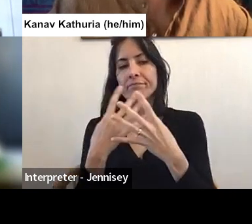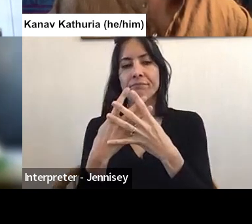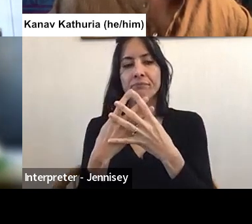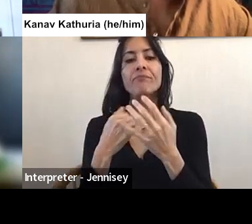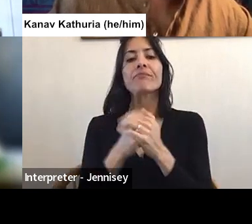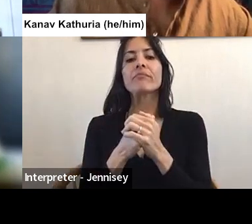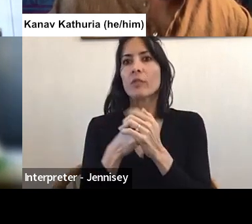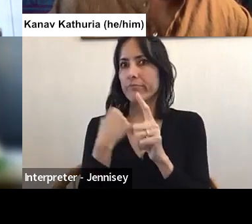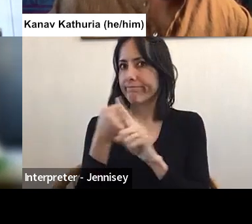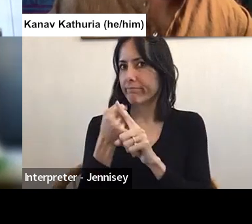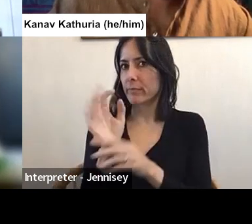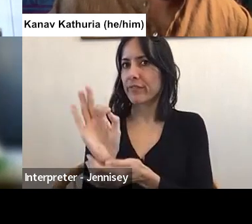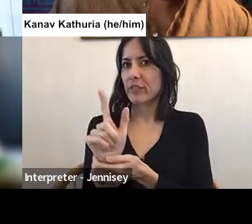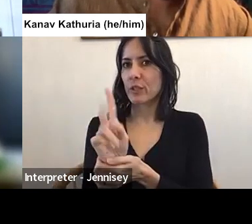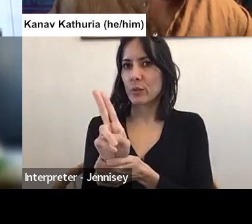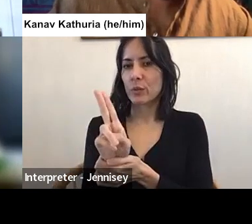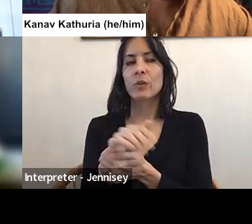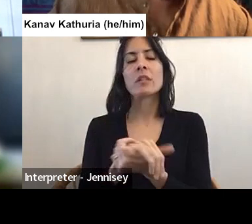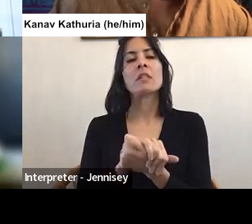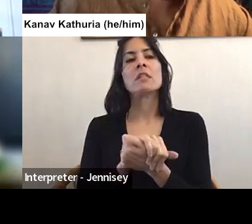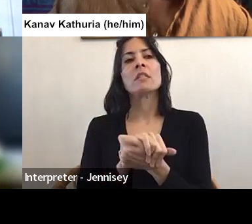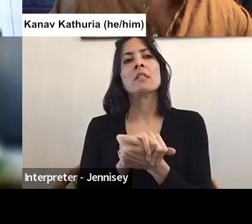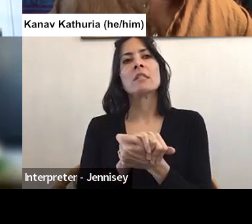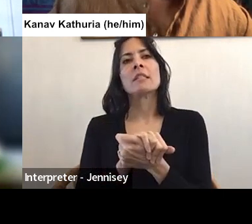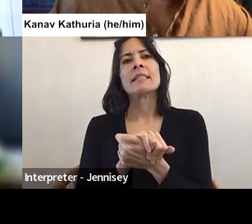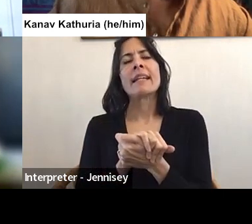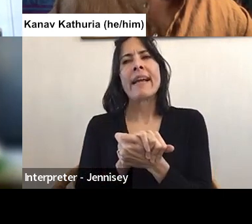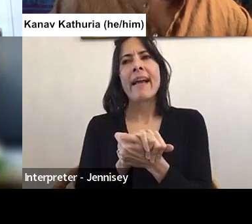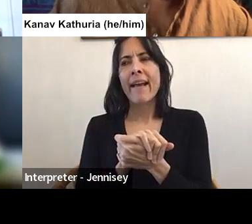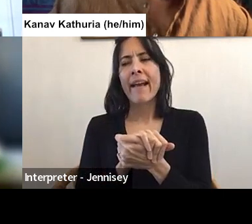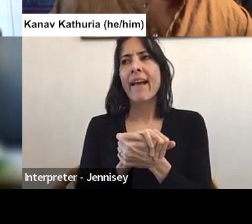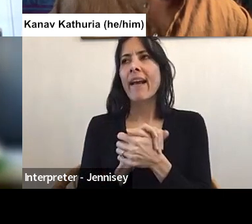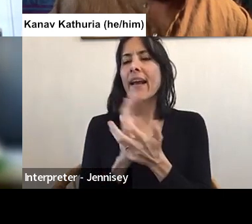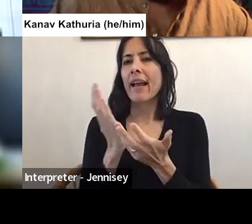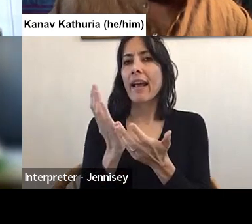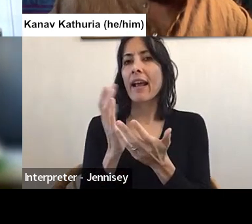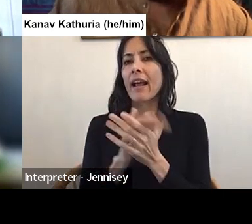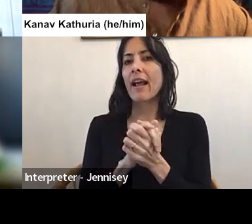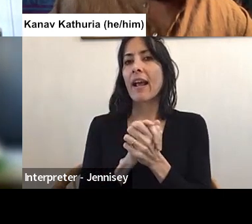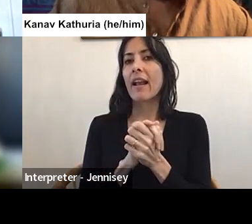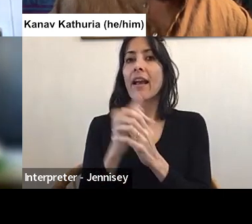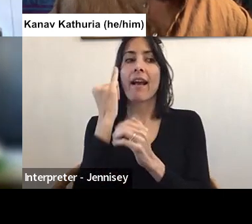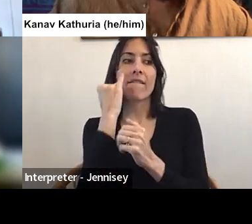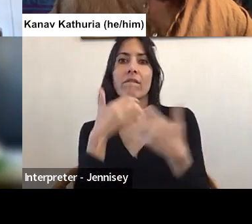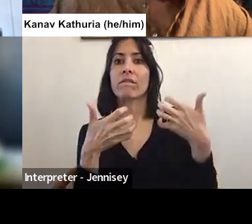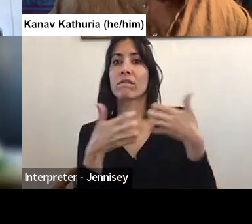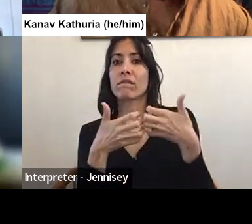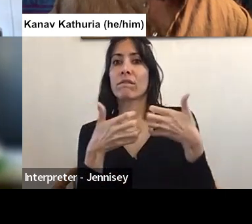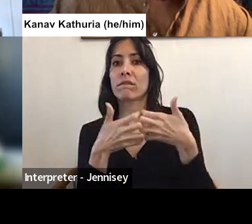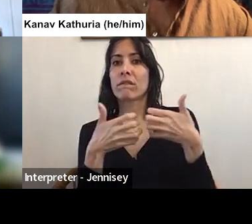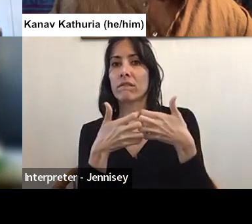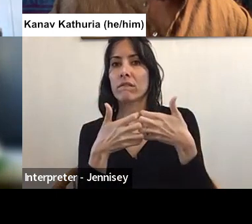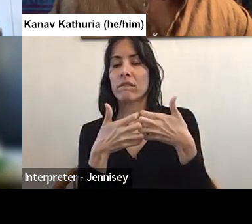flu, and they were doing this thing where if you had a bunkie, right? And that's what the women call